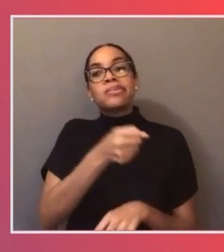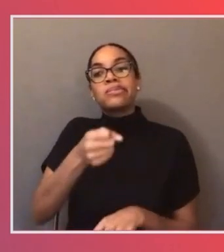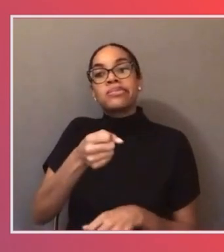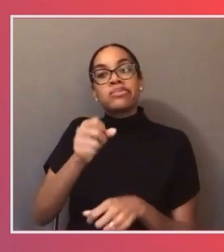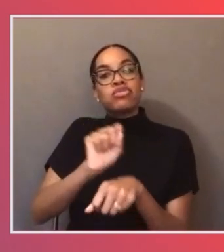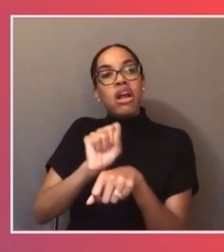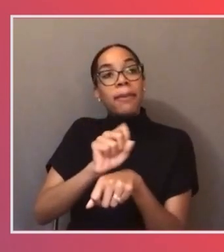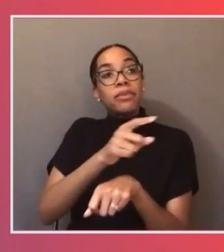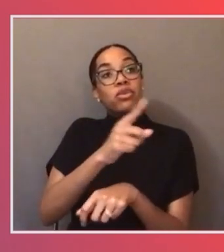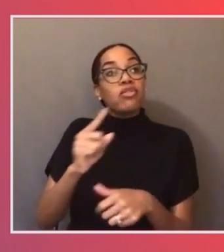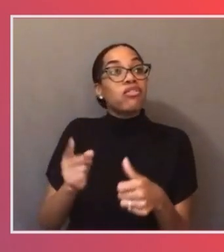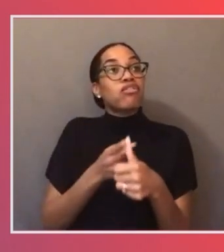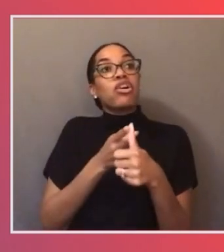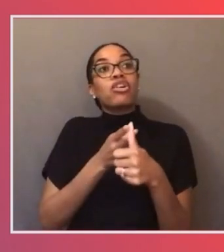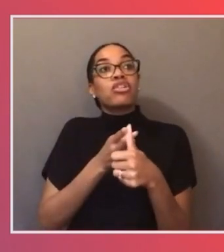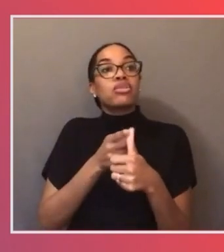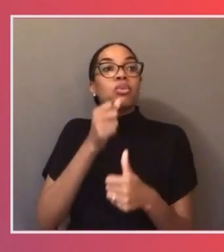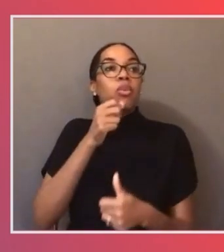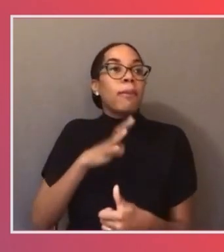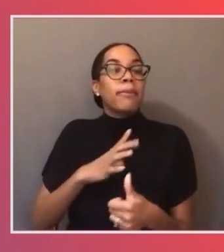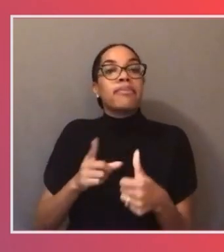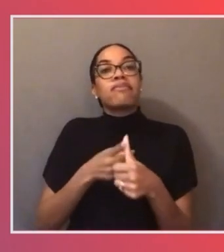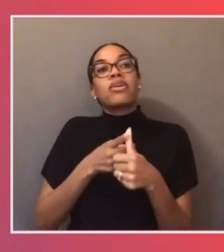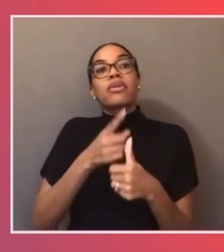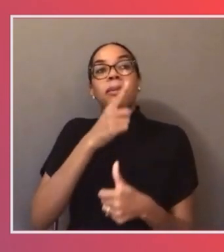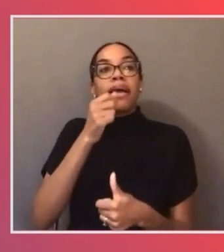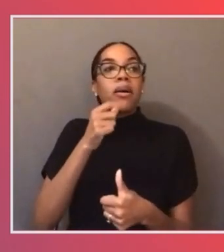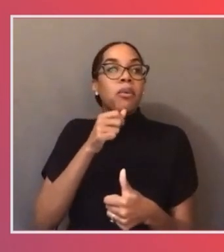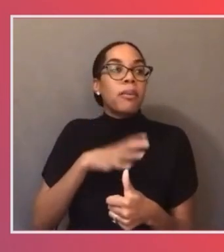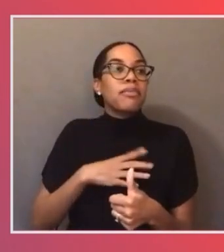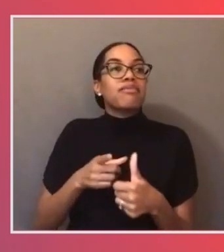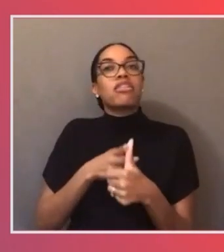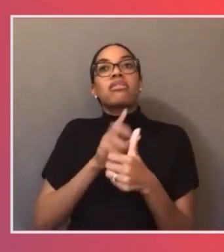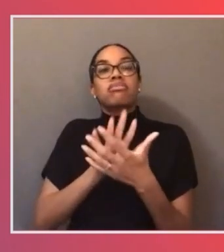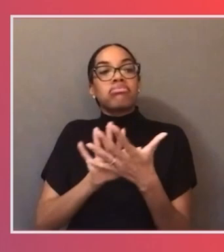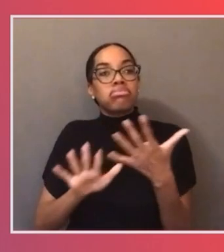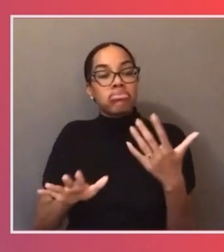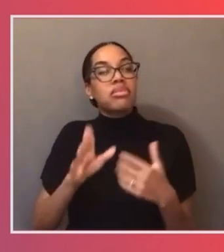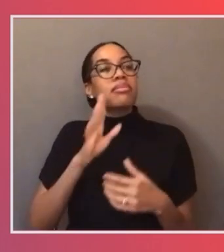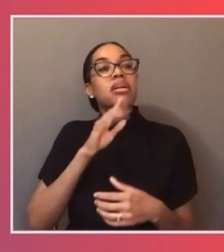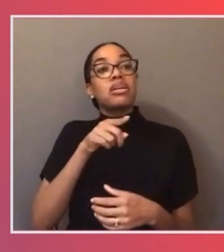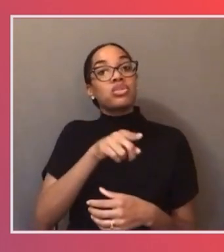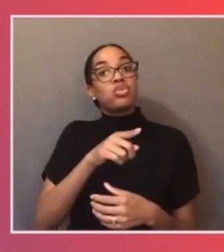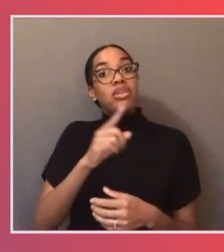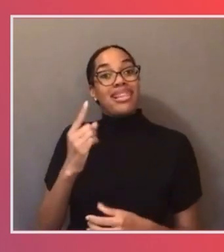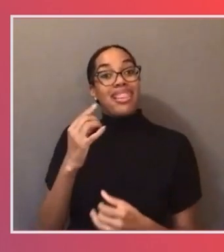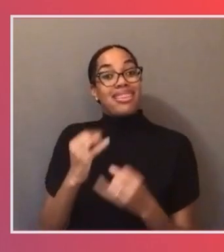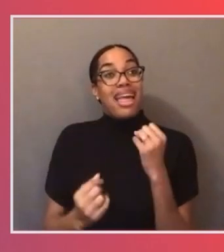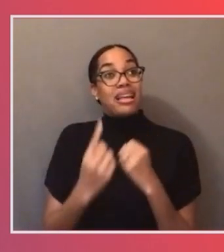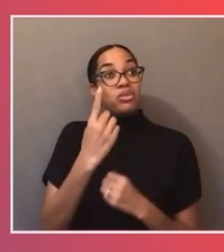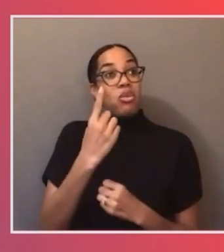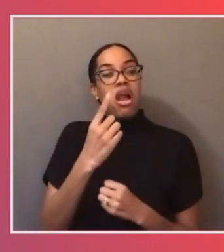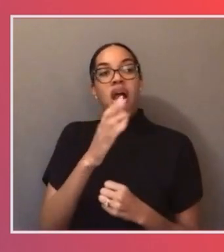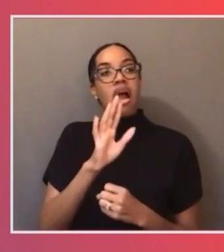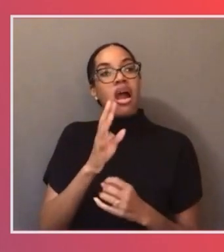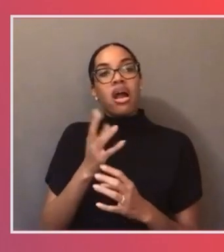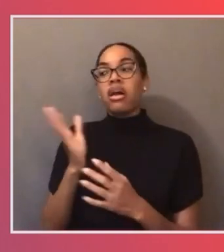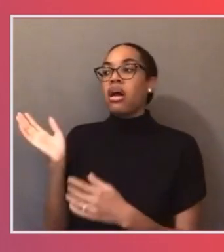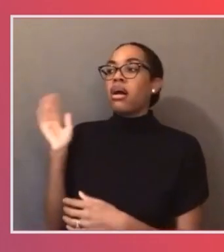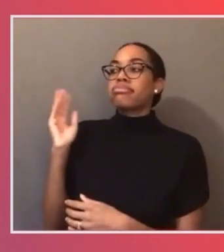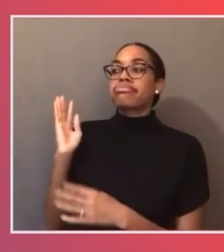part of what I think about is the responsibility we each have to, there's a phrase, each one pull one,